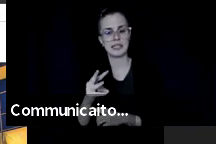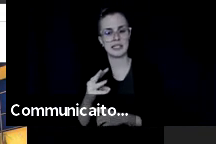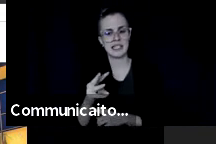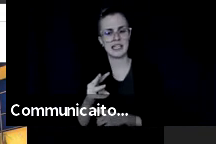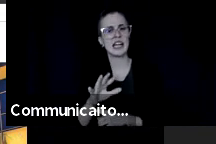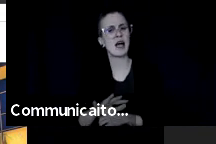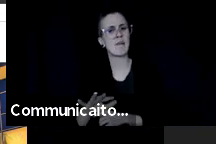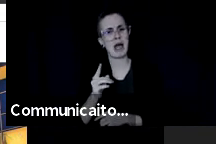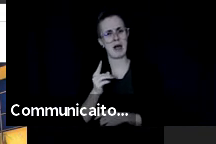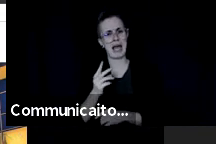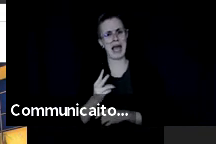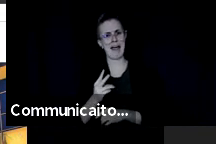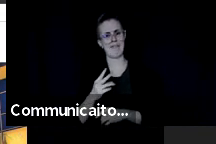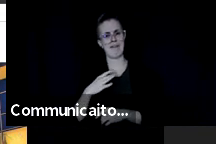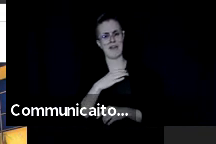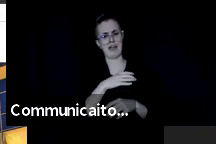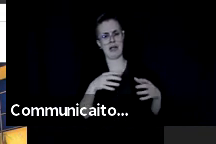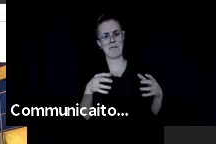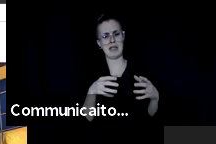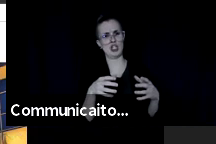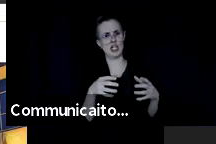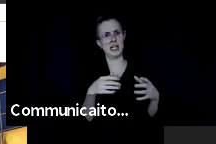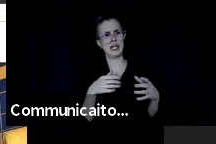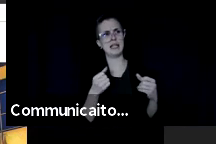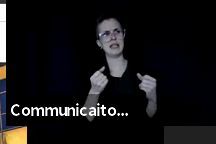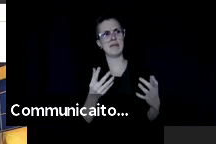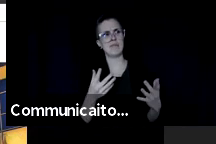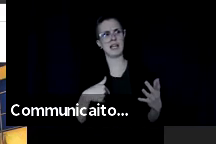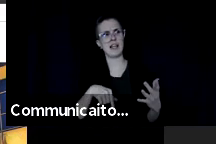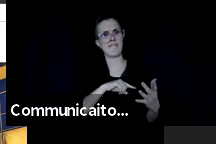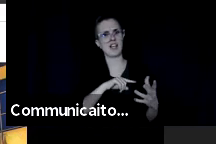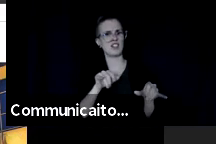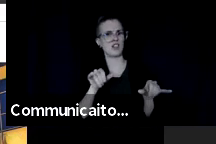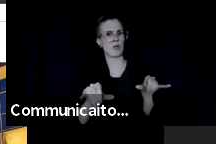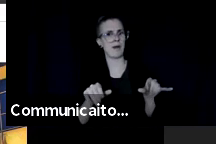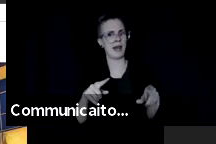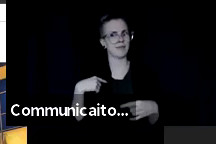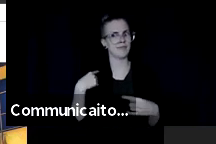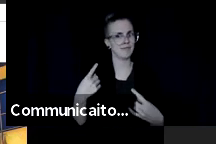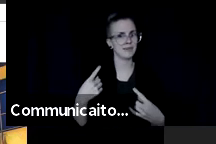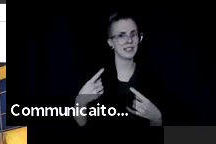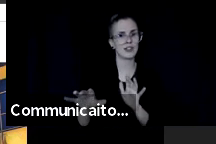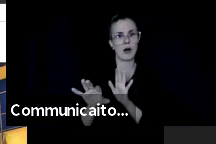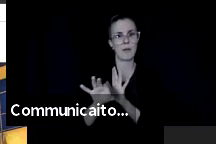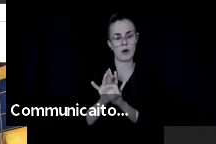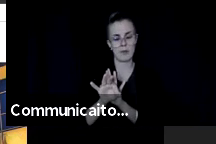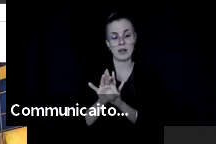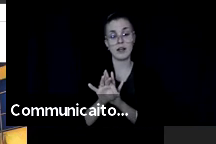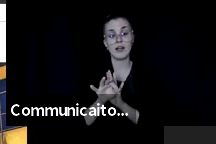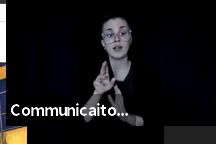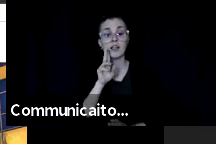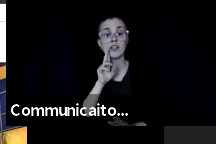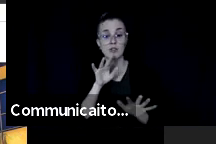and many of us have remained. Since our appointment, Houston has hosted the Super Bowl,